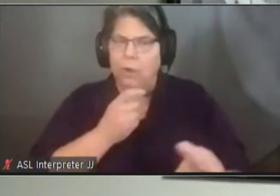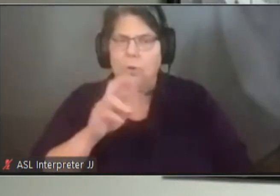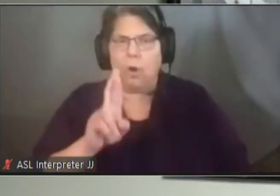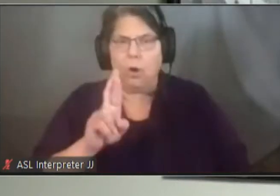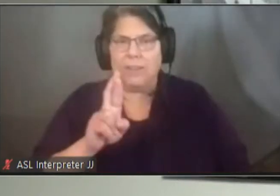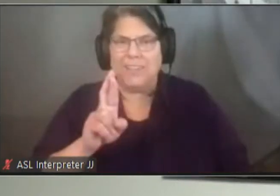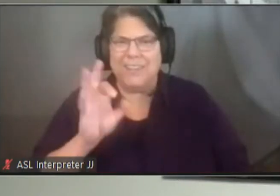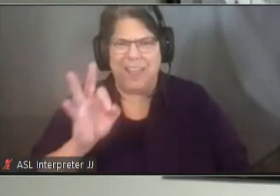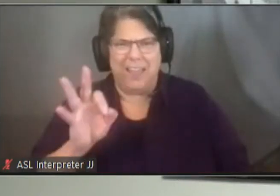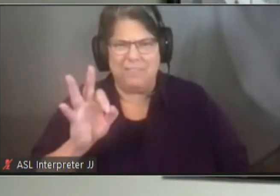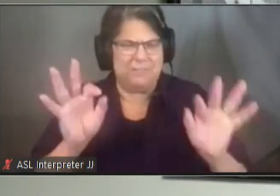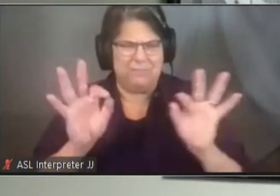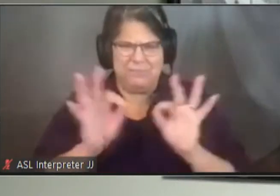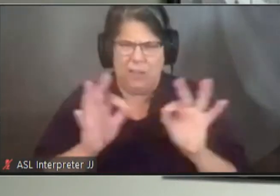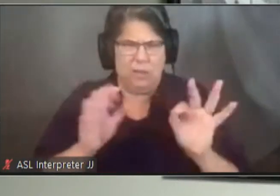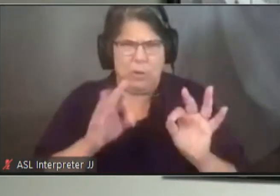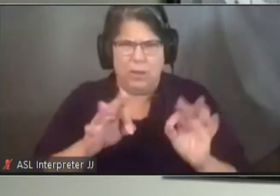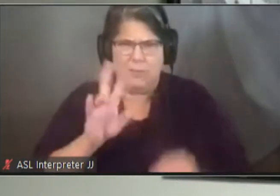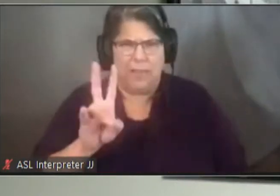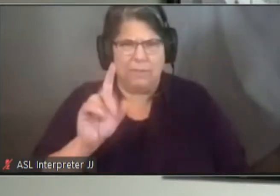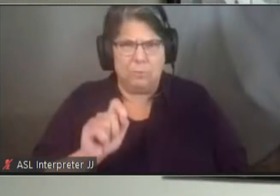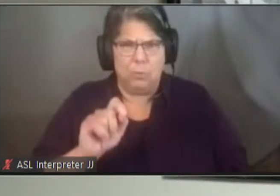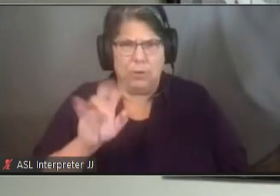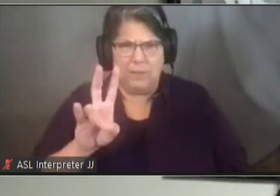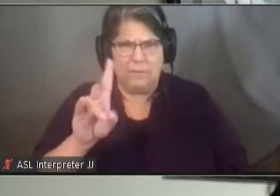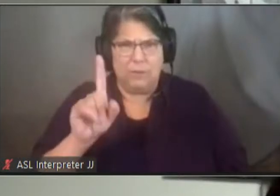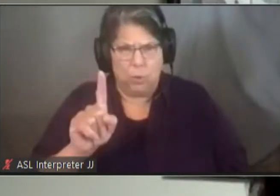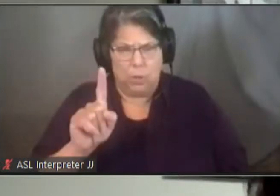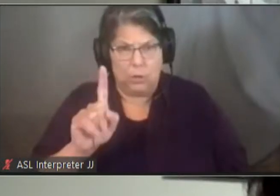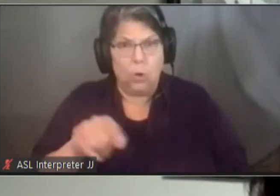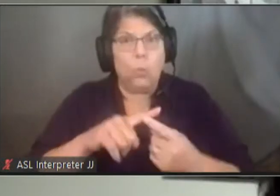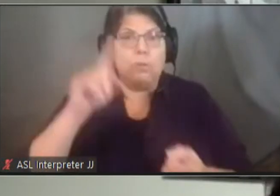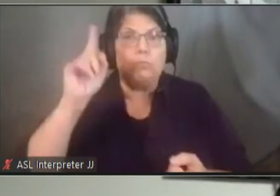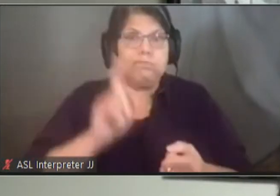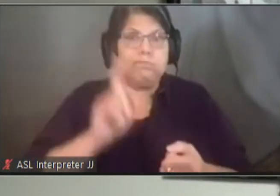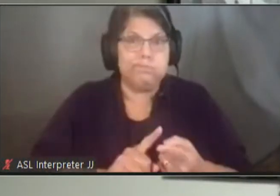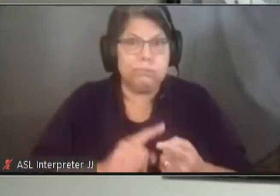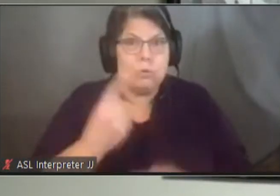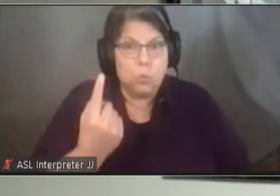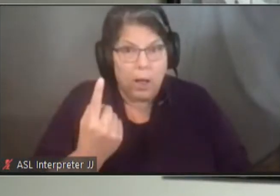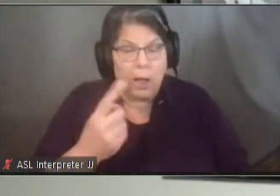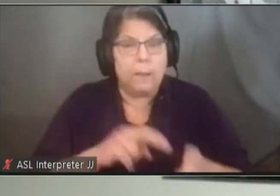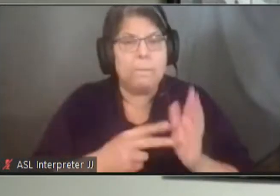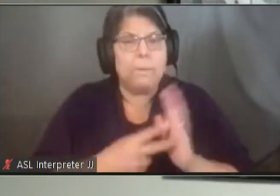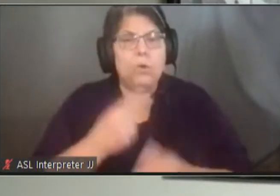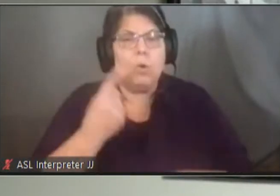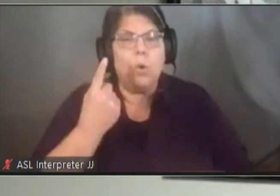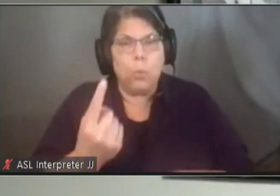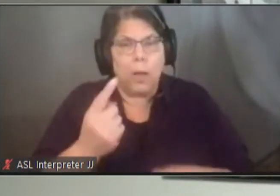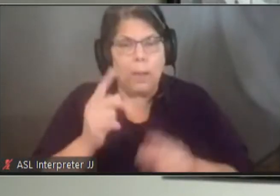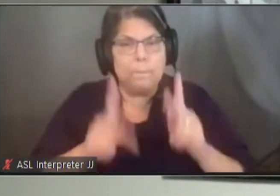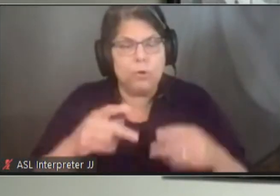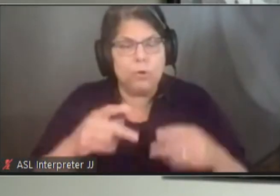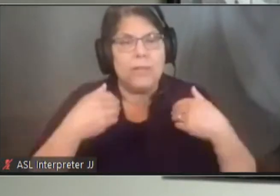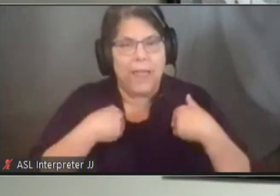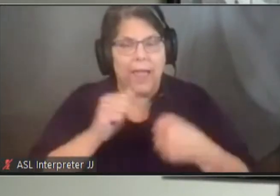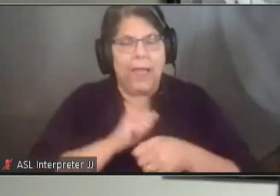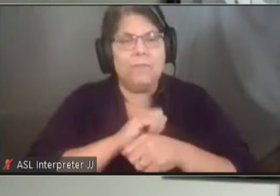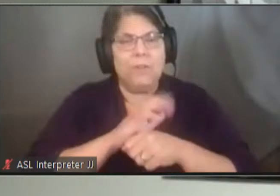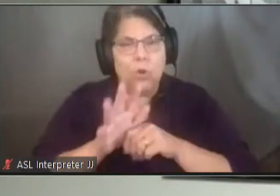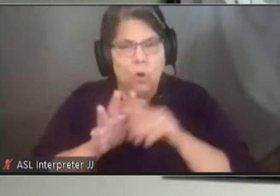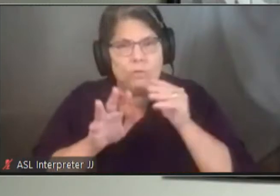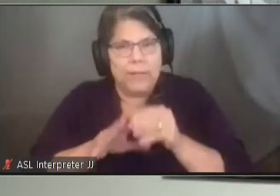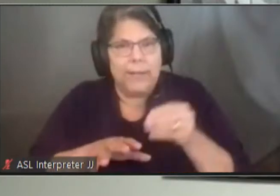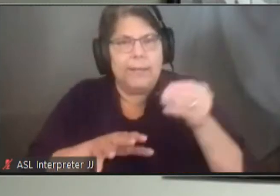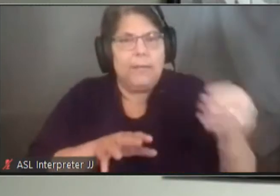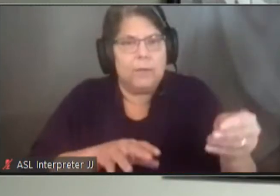of 0.71. When it's 1, it means that 1 case of COVID can be passed to one other